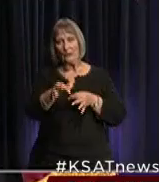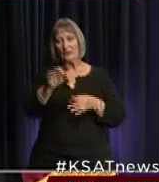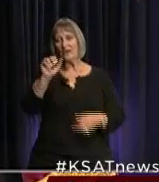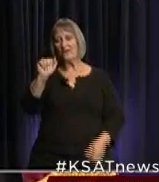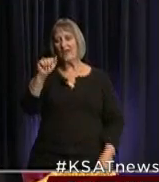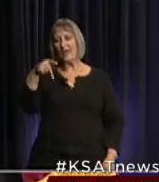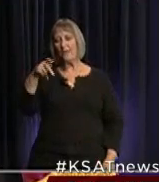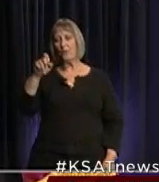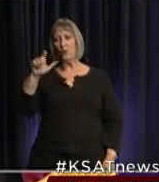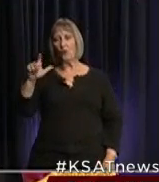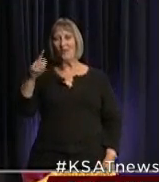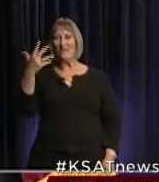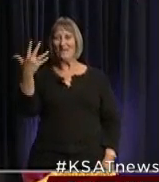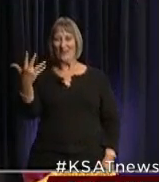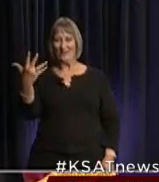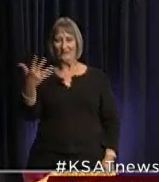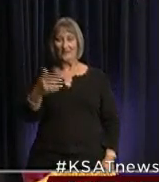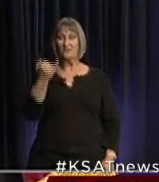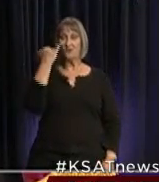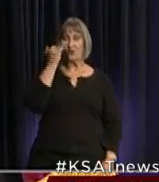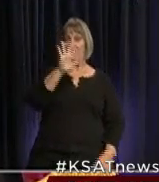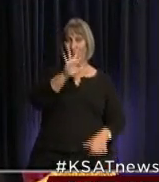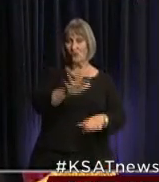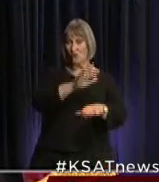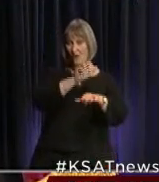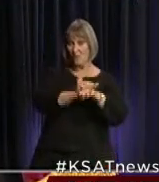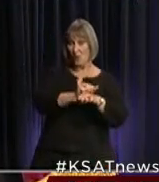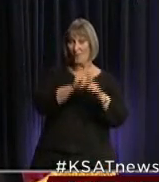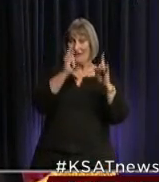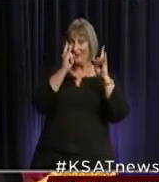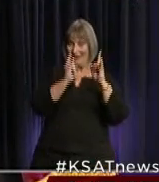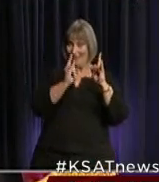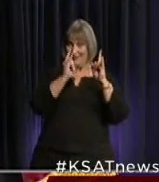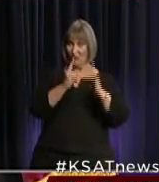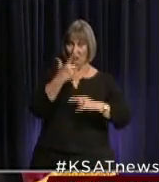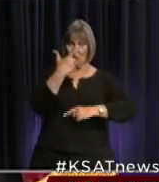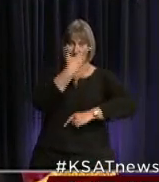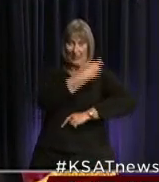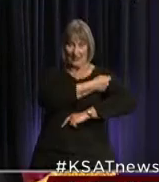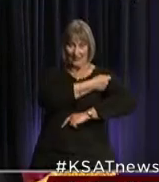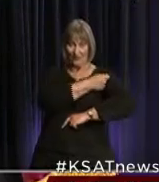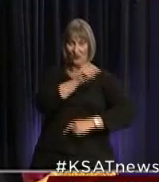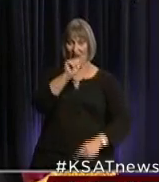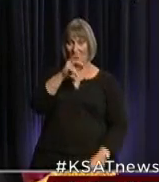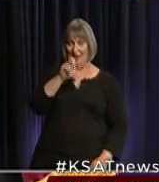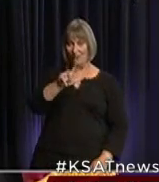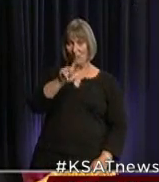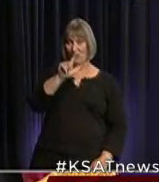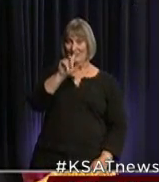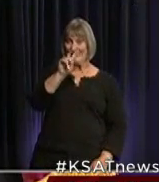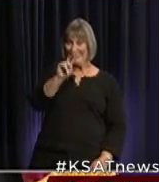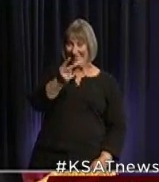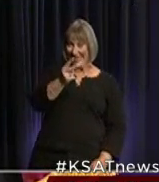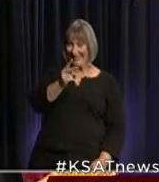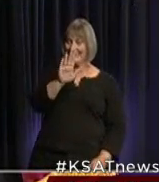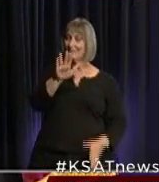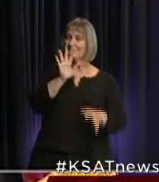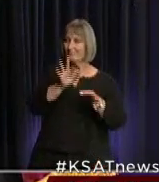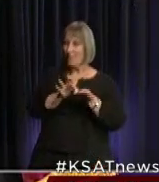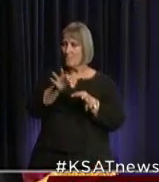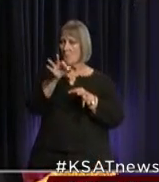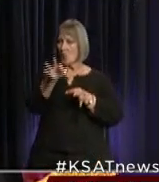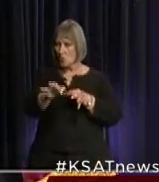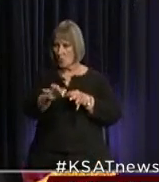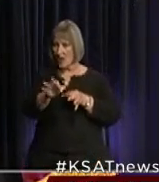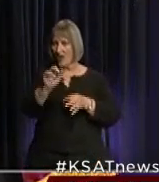at the same time. Again, those who had vaccine appointments at the Alamo Dome scheduled for April 2nd, your new date is going to be